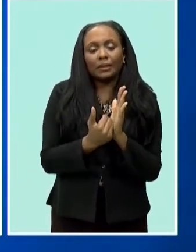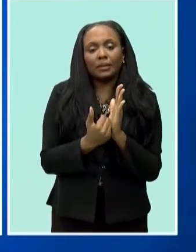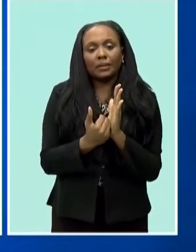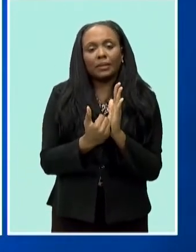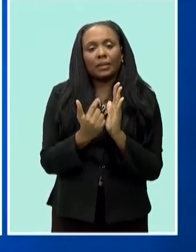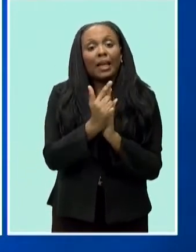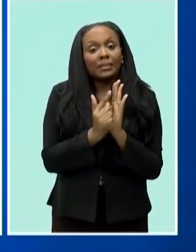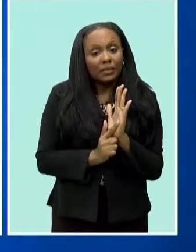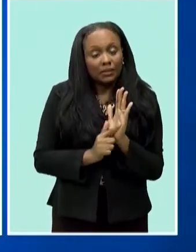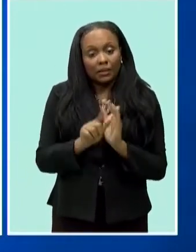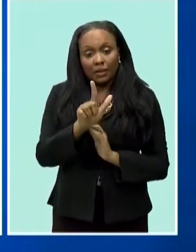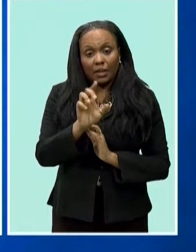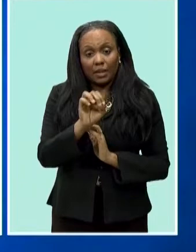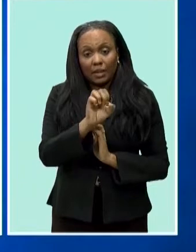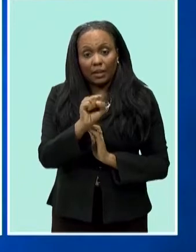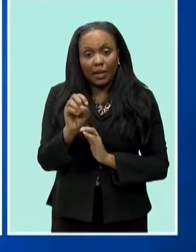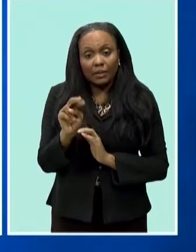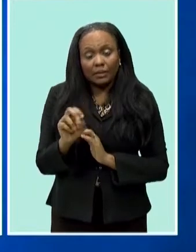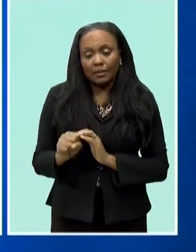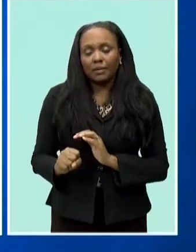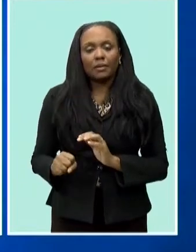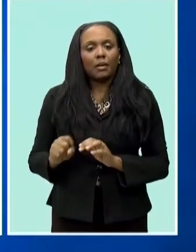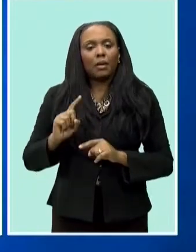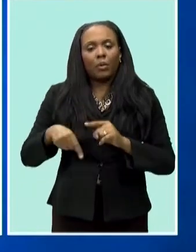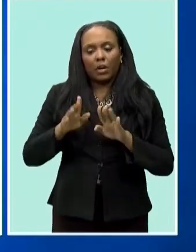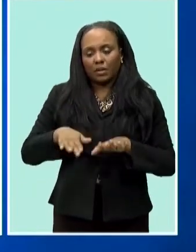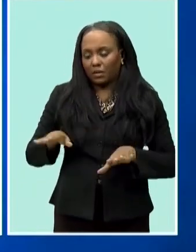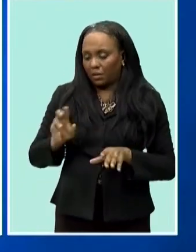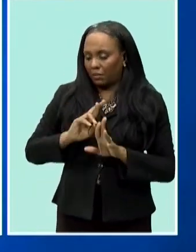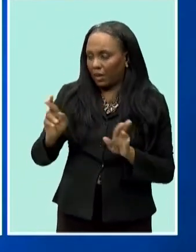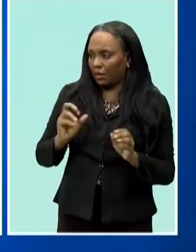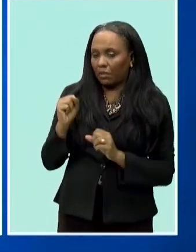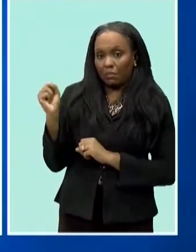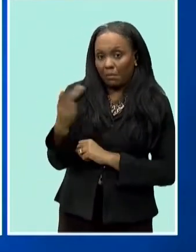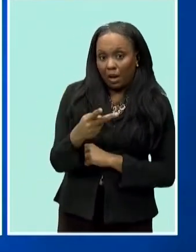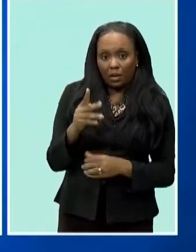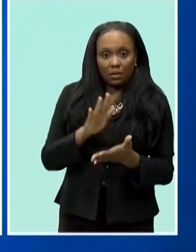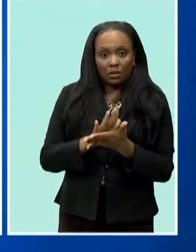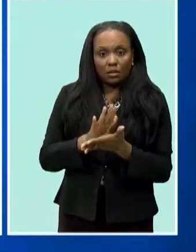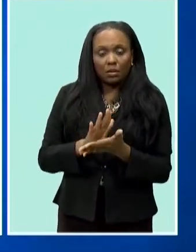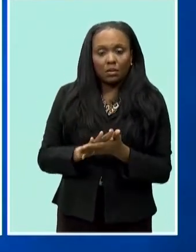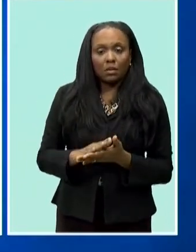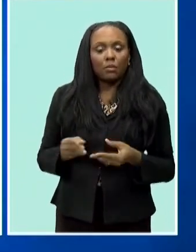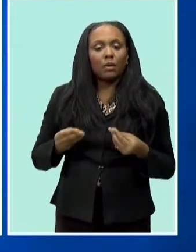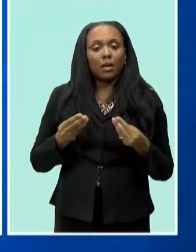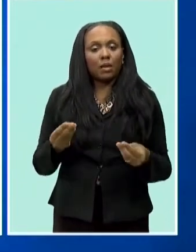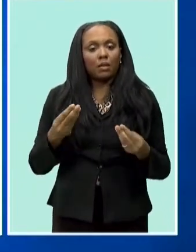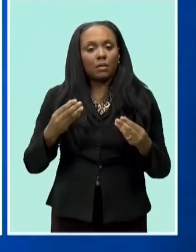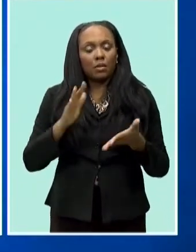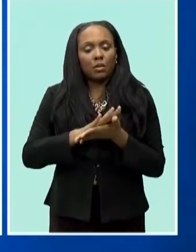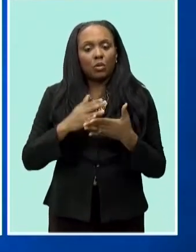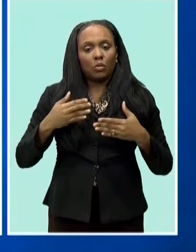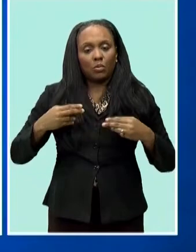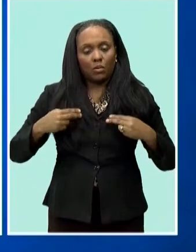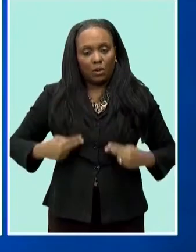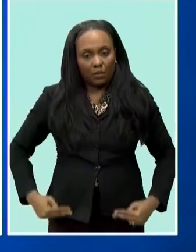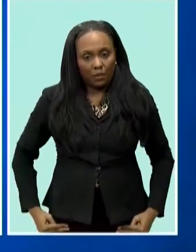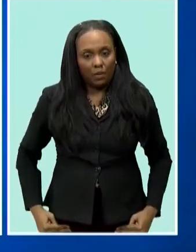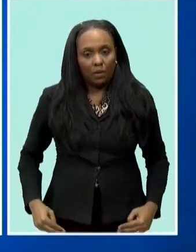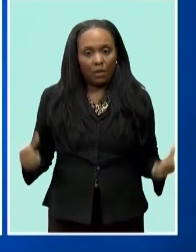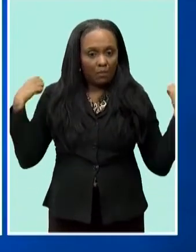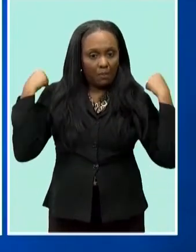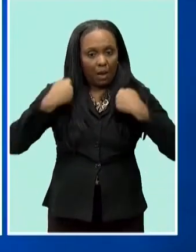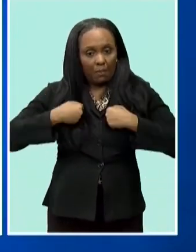program where we supply over 370 children across Barbados with school uniforms, bags,